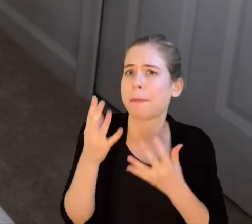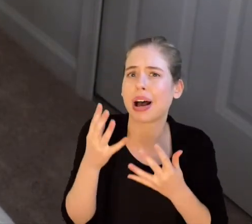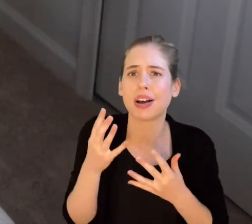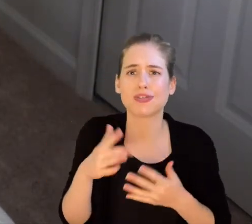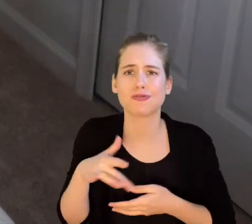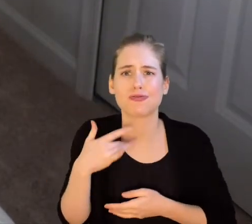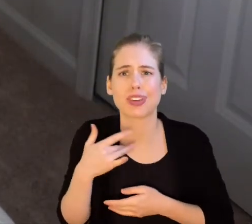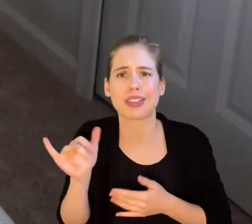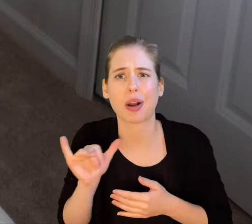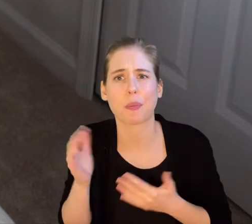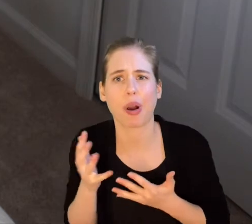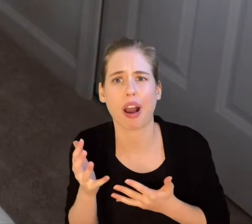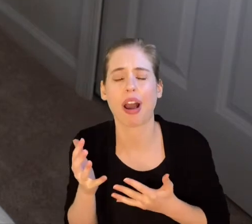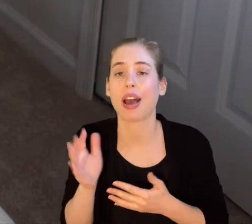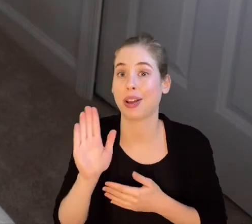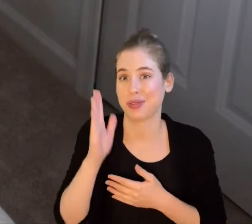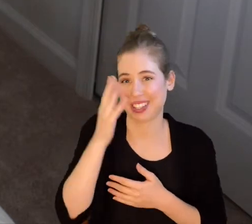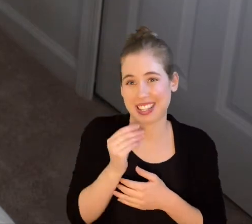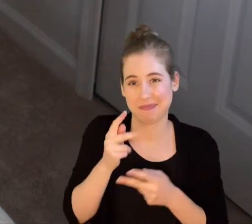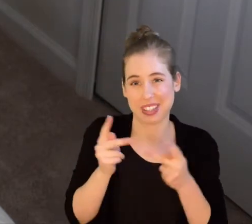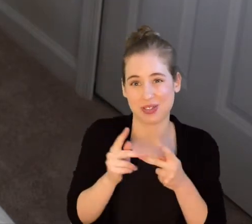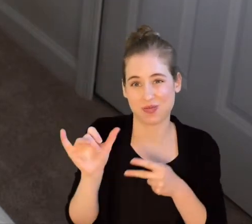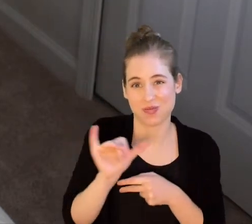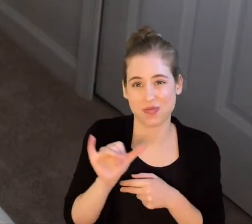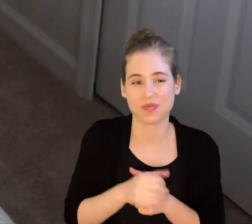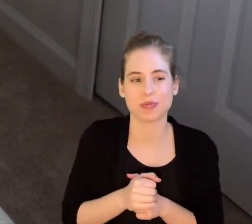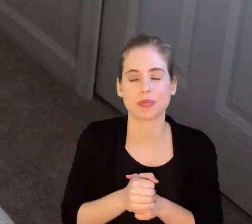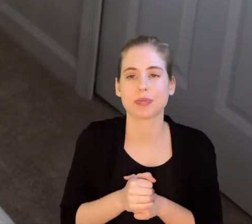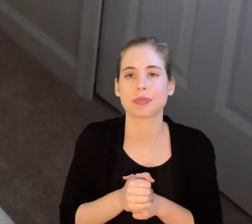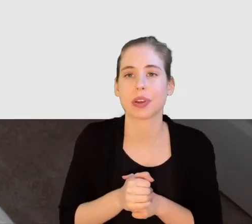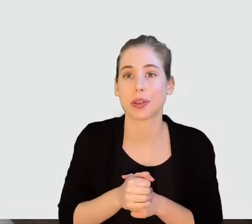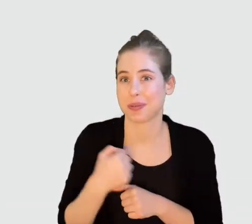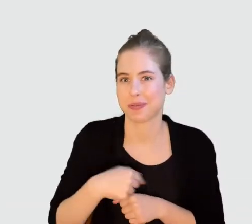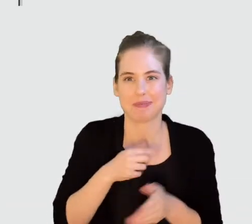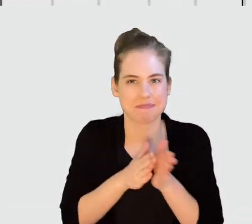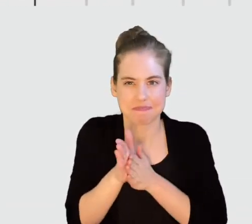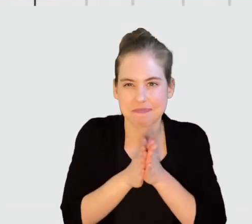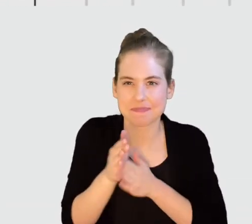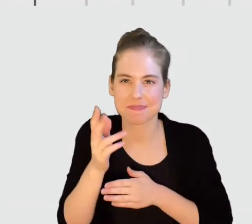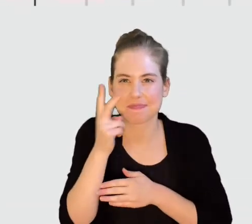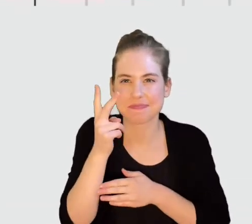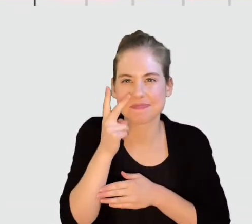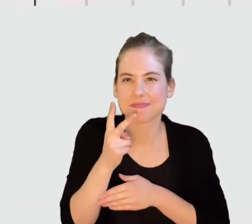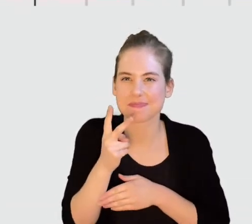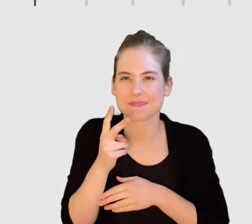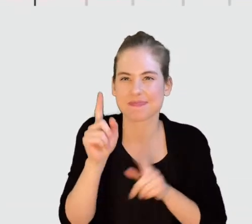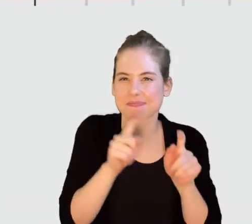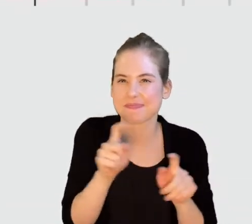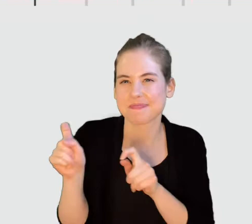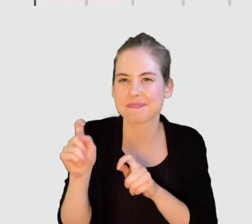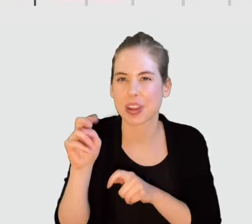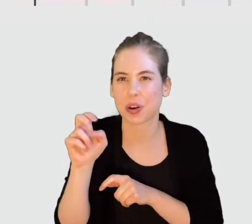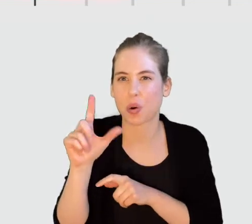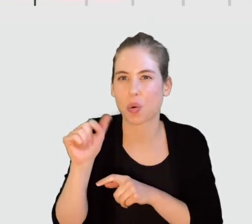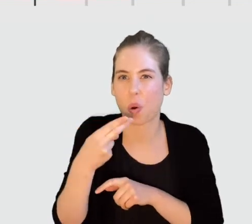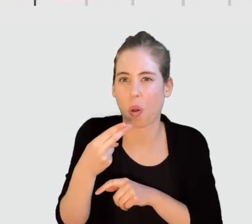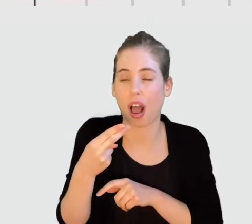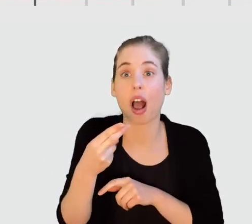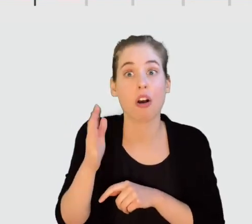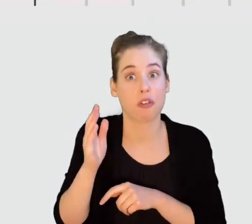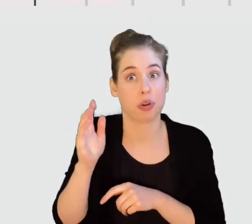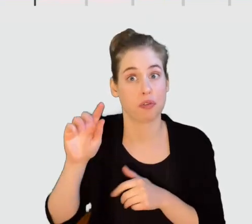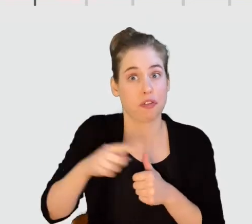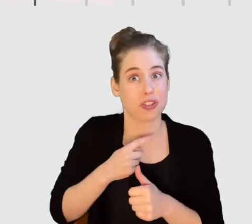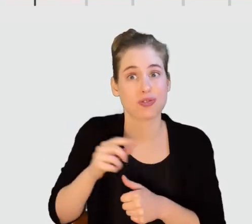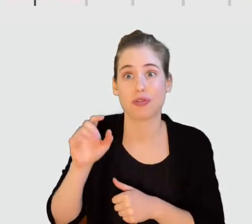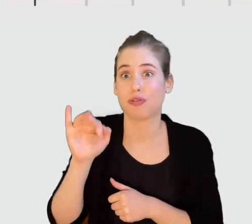Eager to see how NOLA deals with the competition, we put it to the test. On a scale of 1 to 10, with 10 being the firmness, we